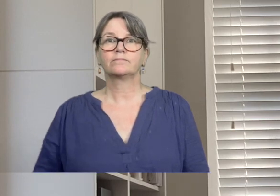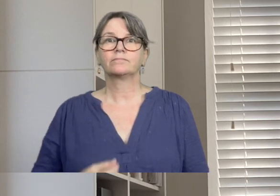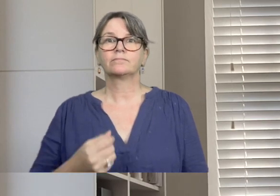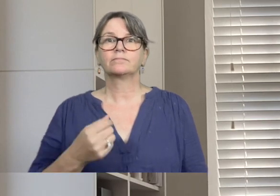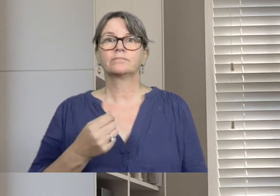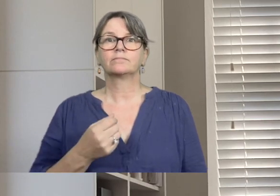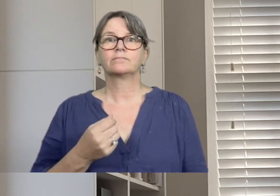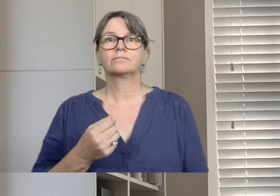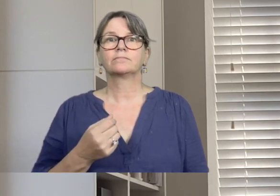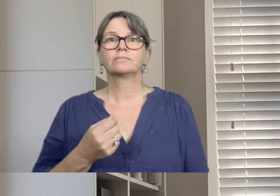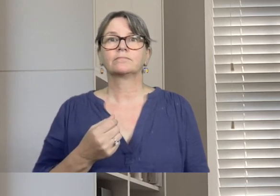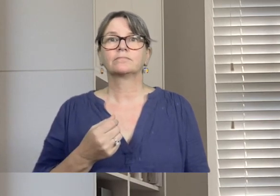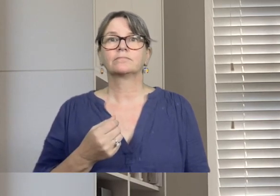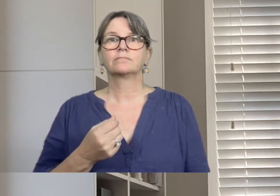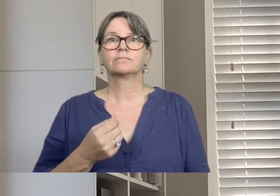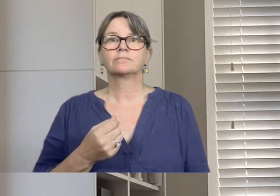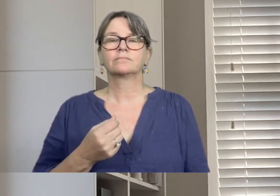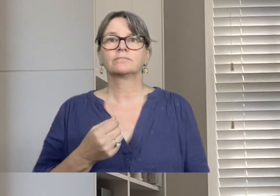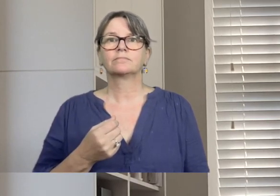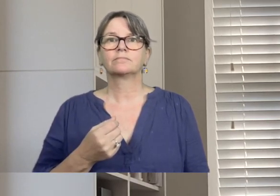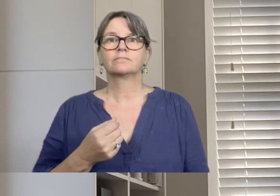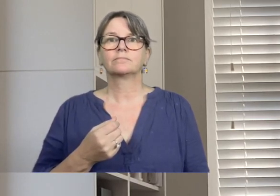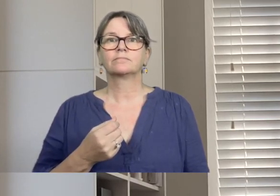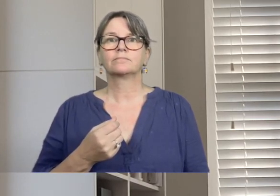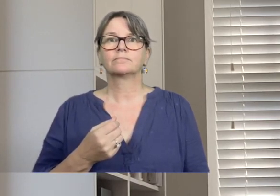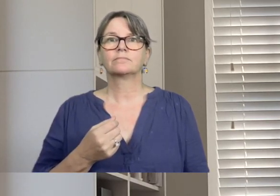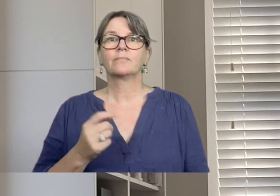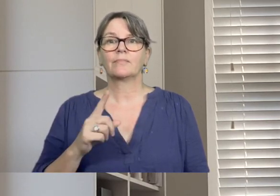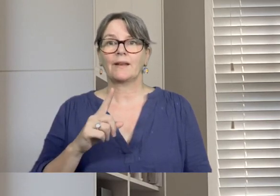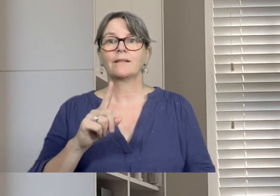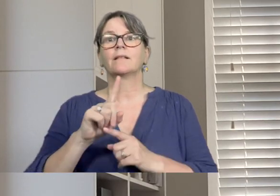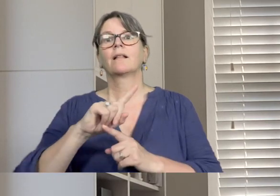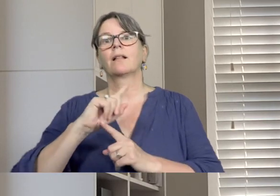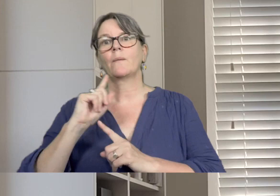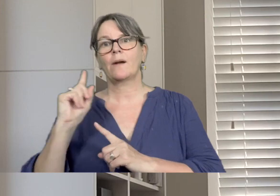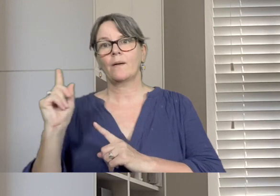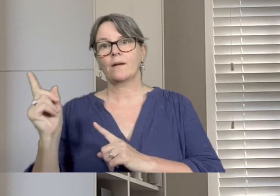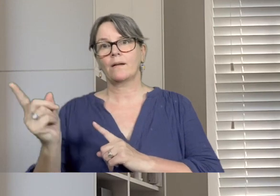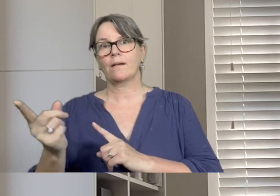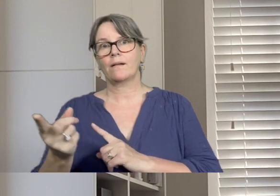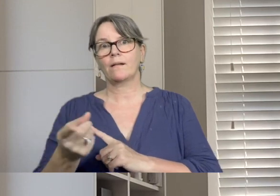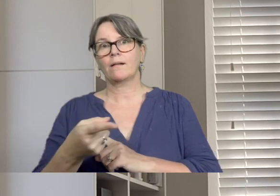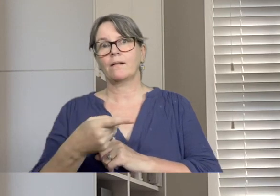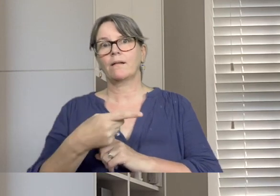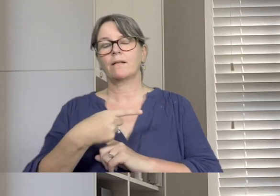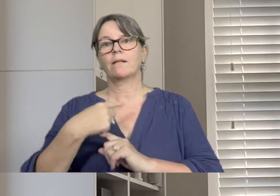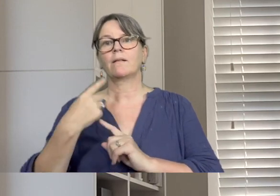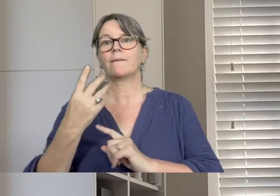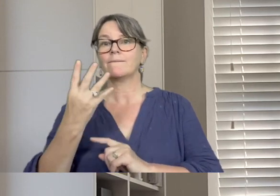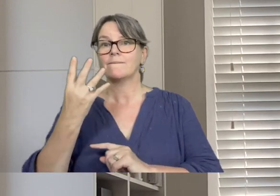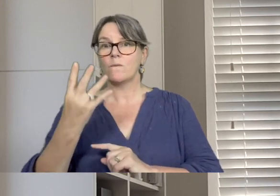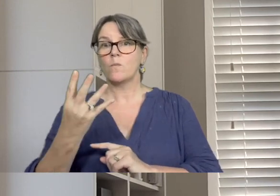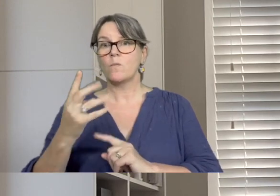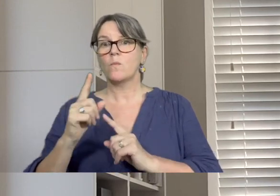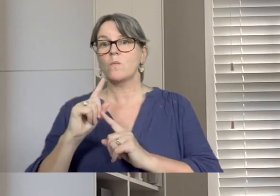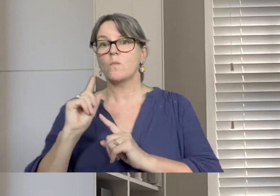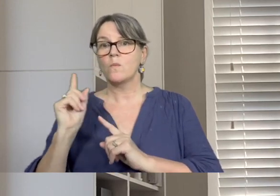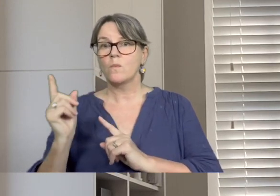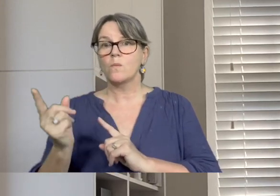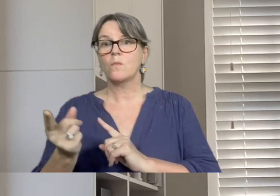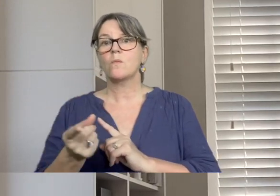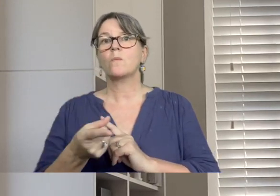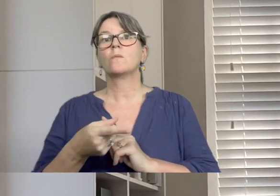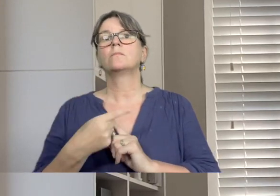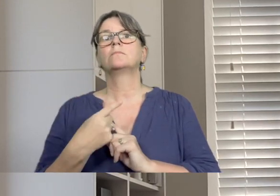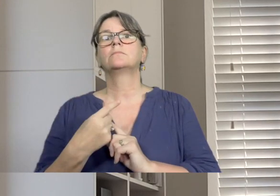need. It's about fighting this opposite hip. So we're going to sweep out and away, feel anchored and open through